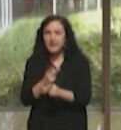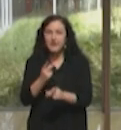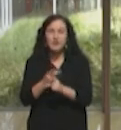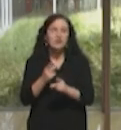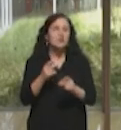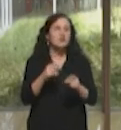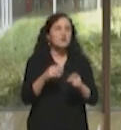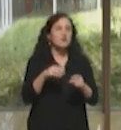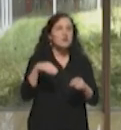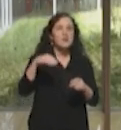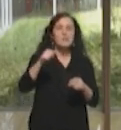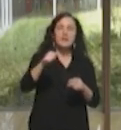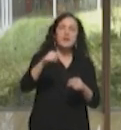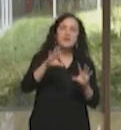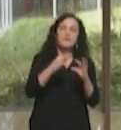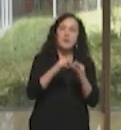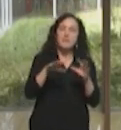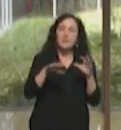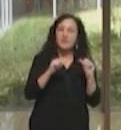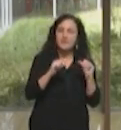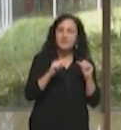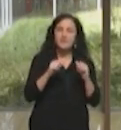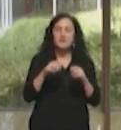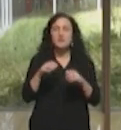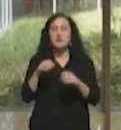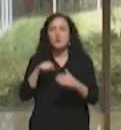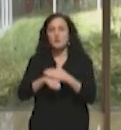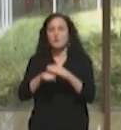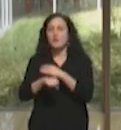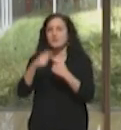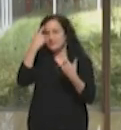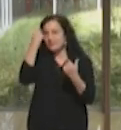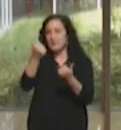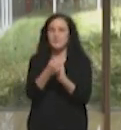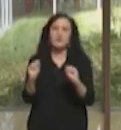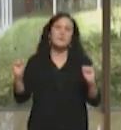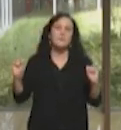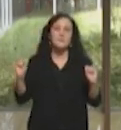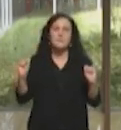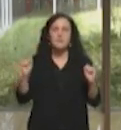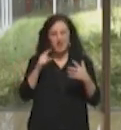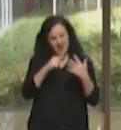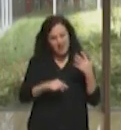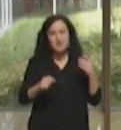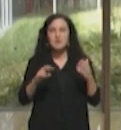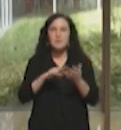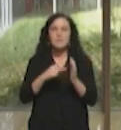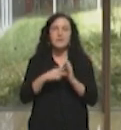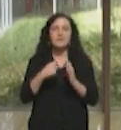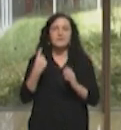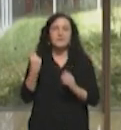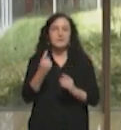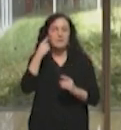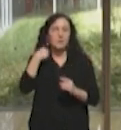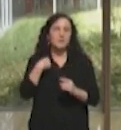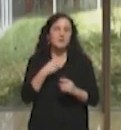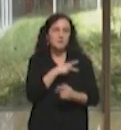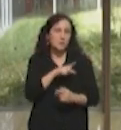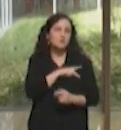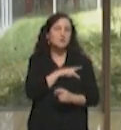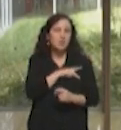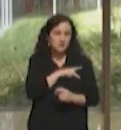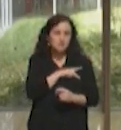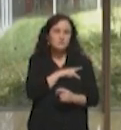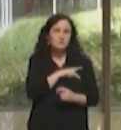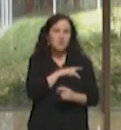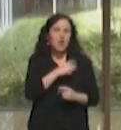like paid family leave, reproductive freedom, it all means something to me. It's personal. I can speak